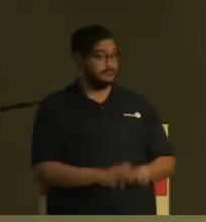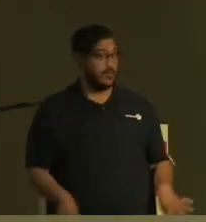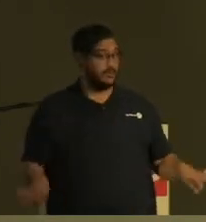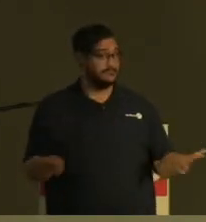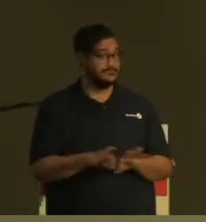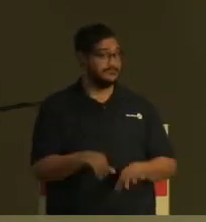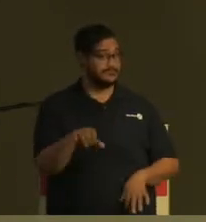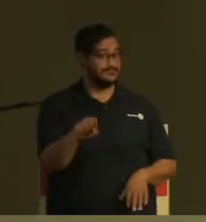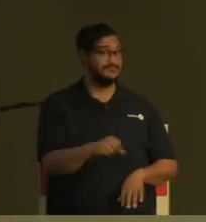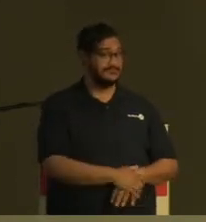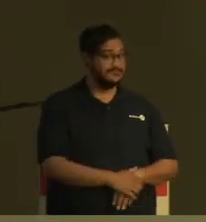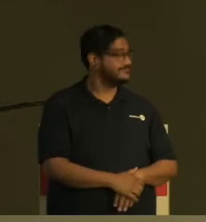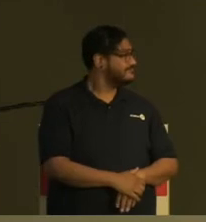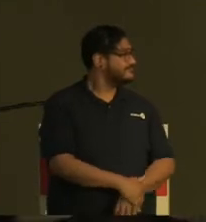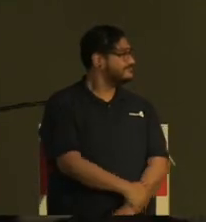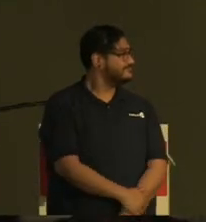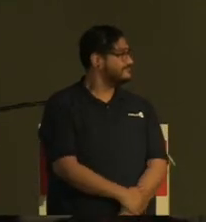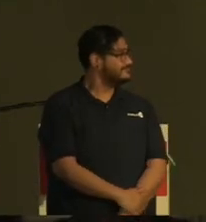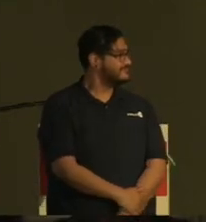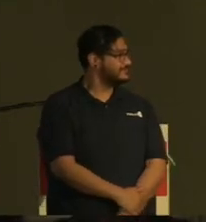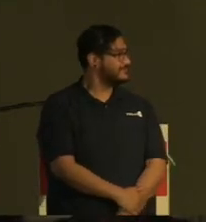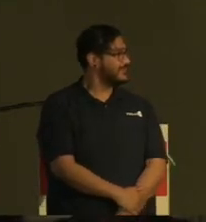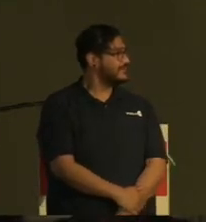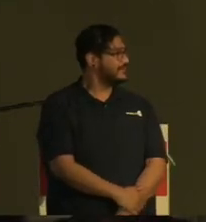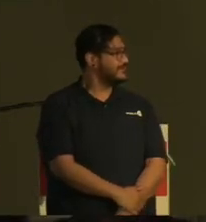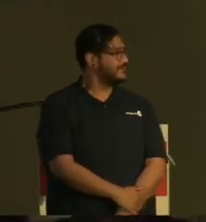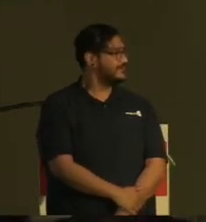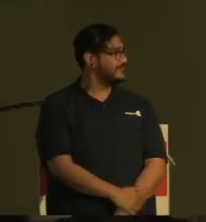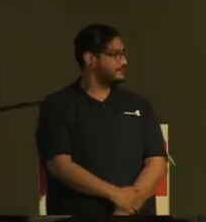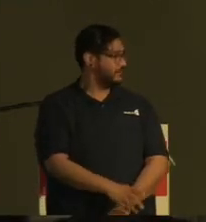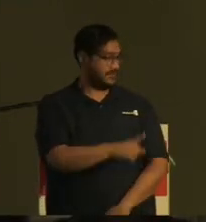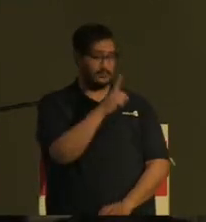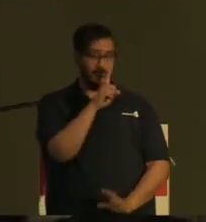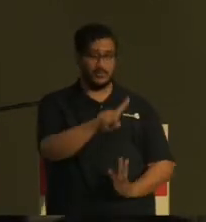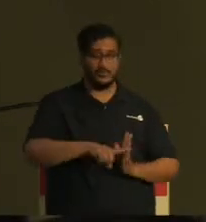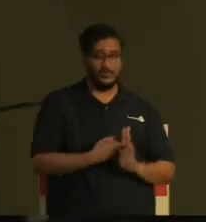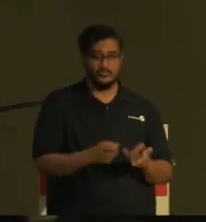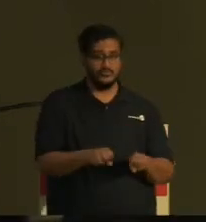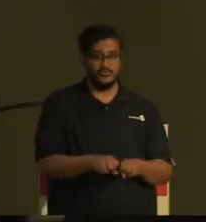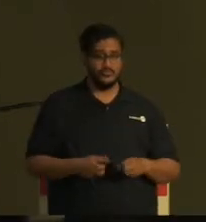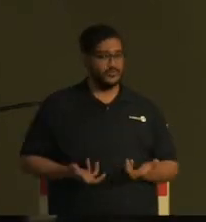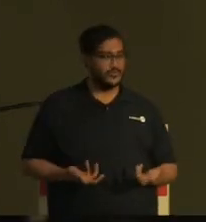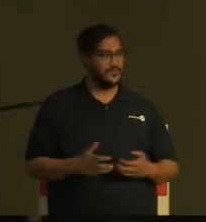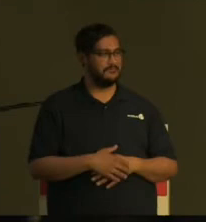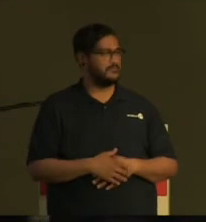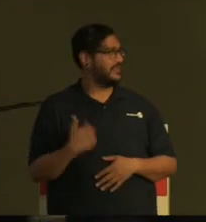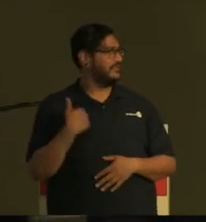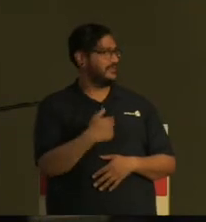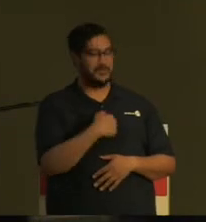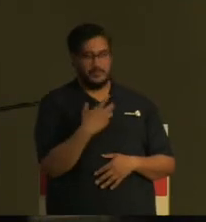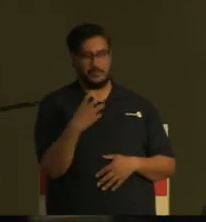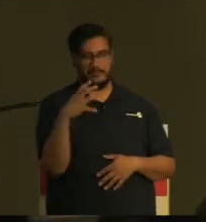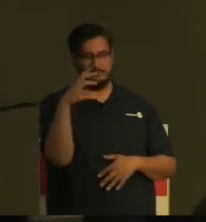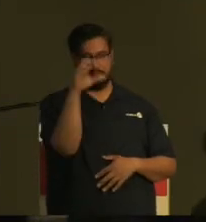Hemos gastado mucho dinero. I mean, just, I think I would have hemos been, sido muy originales y hemos comprado iguales. I think I would have been remiss if I hadn't mentioned